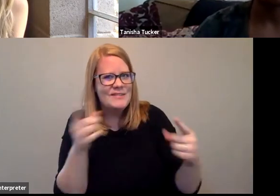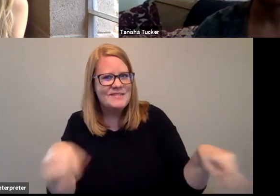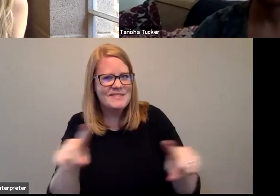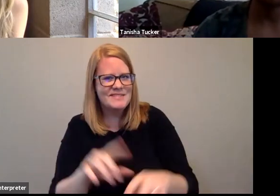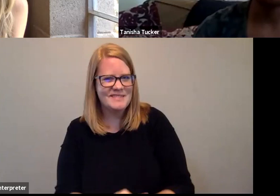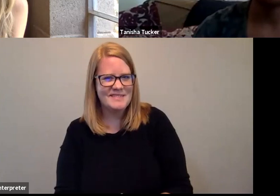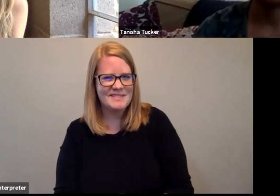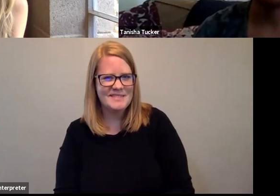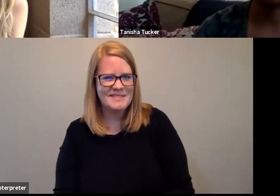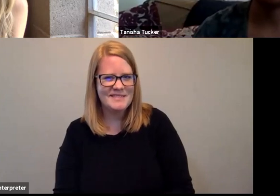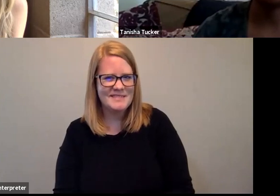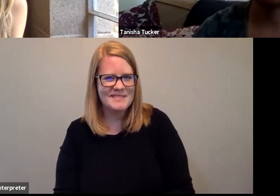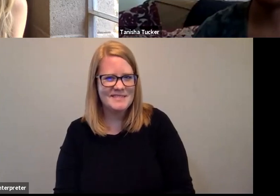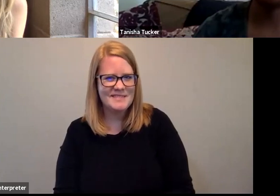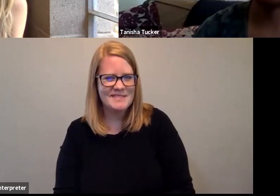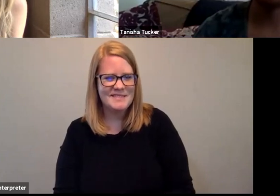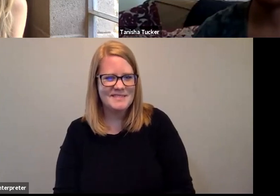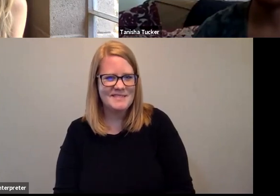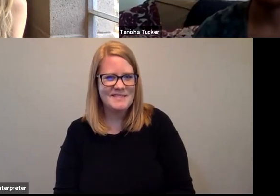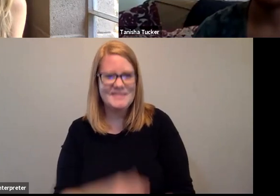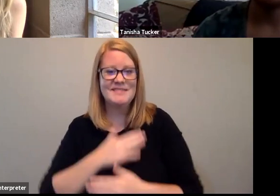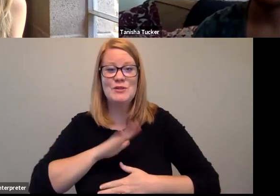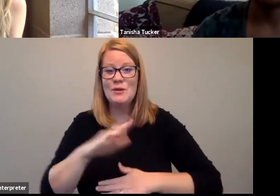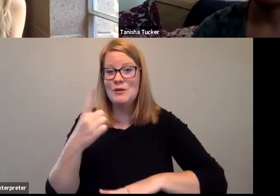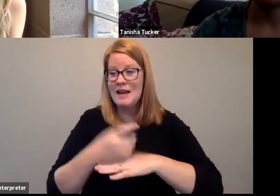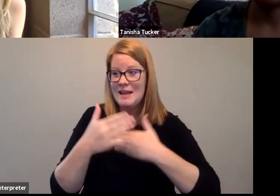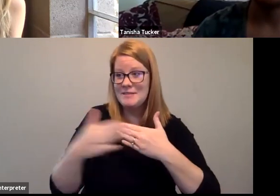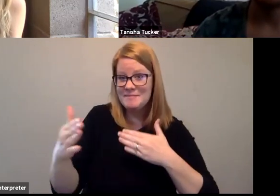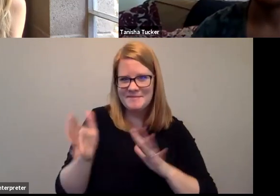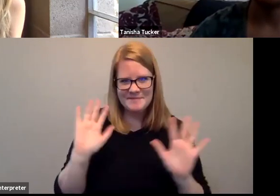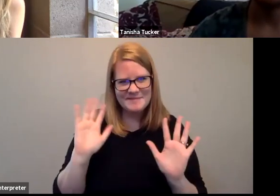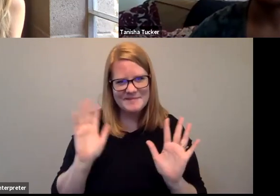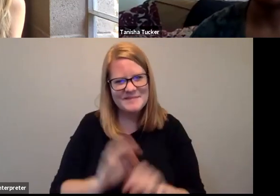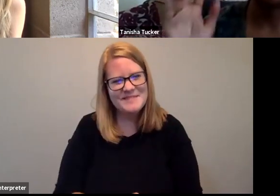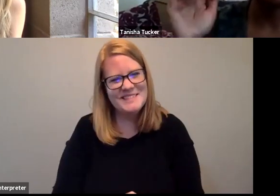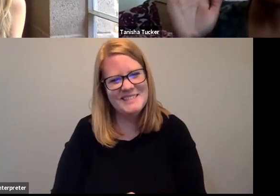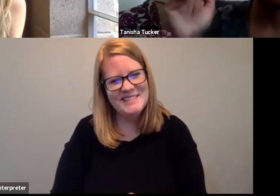Have a beautiful day, everybody.